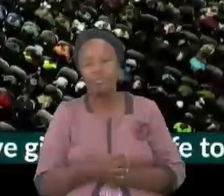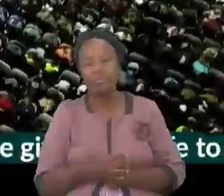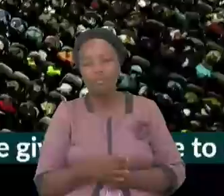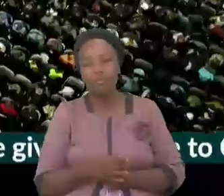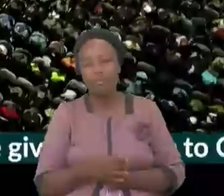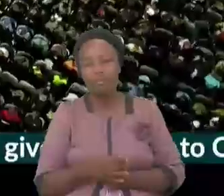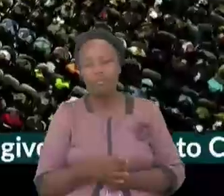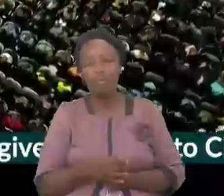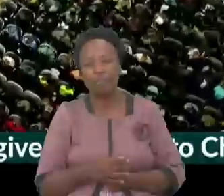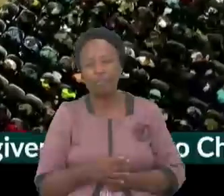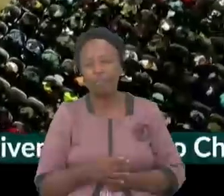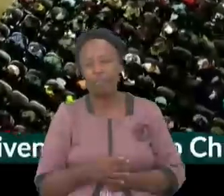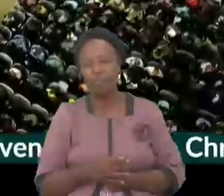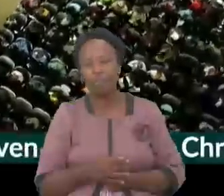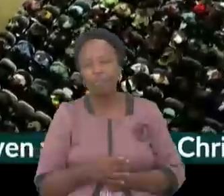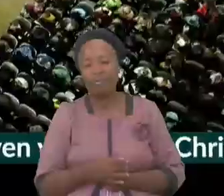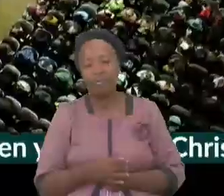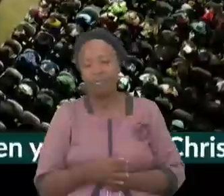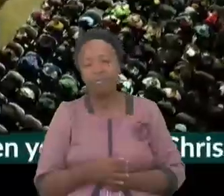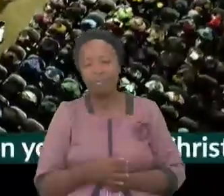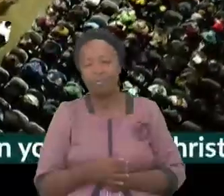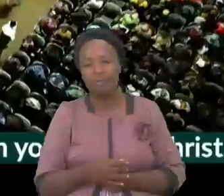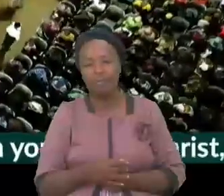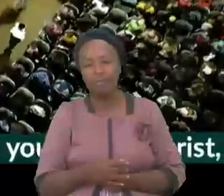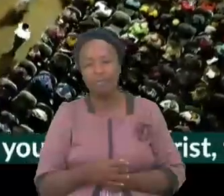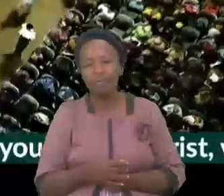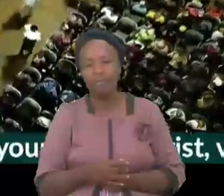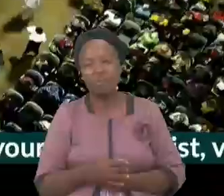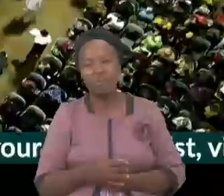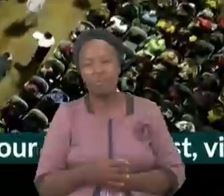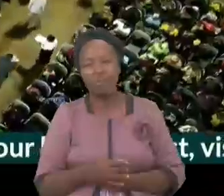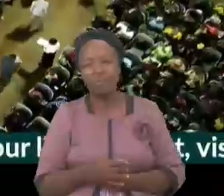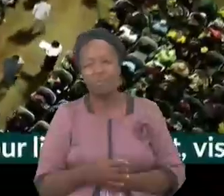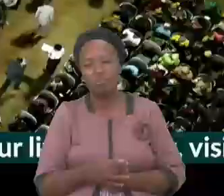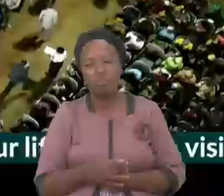Let's try and move fast, because there are so many of them there.